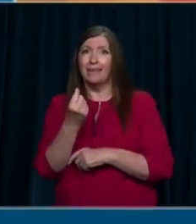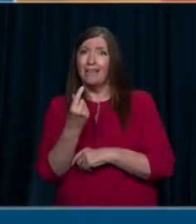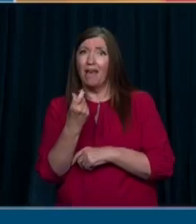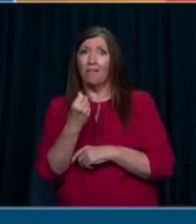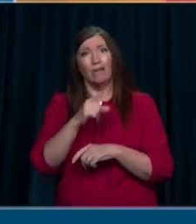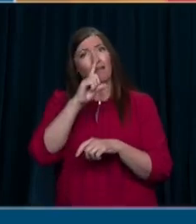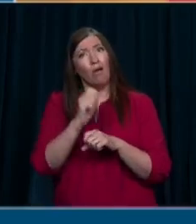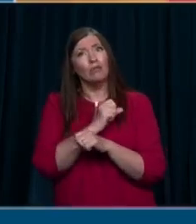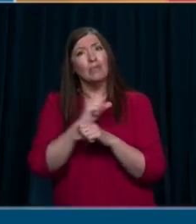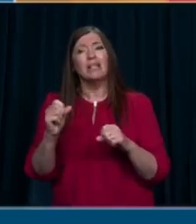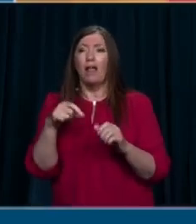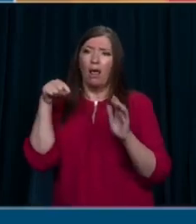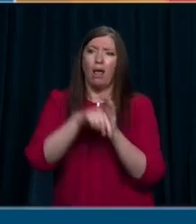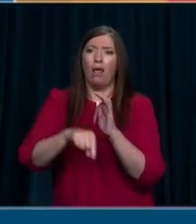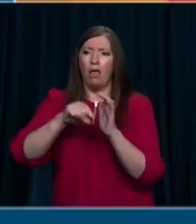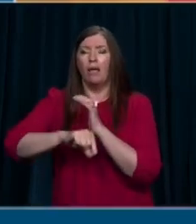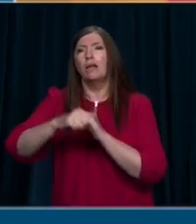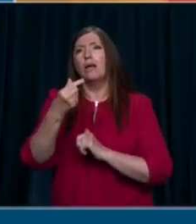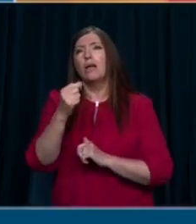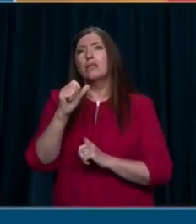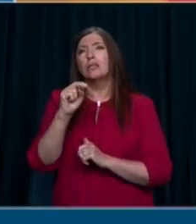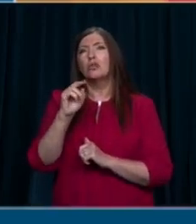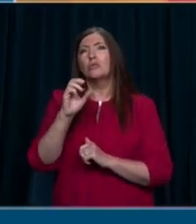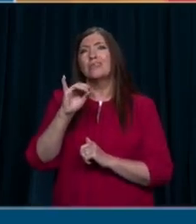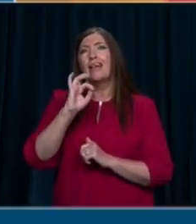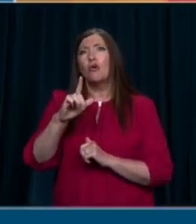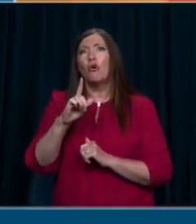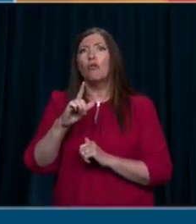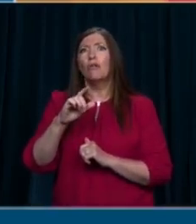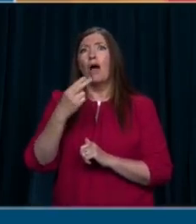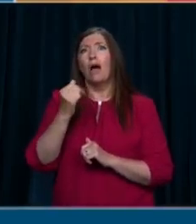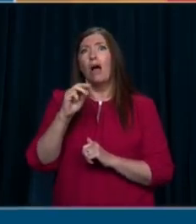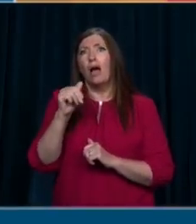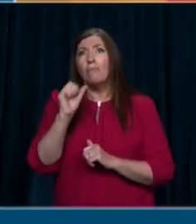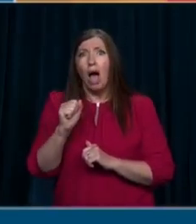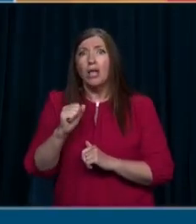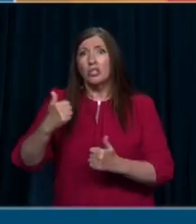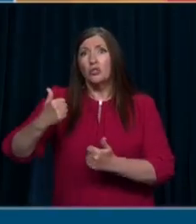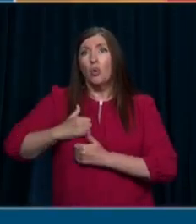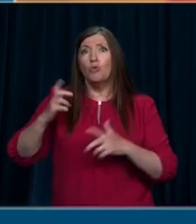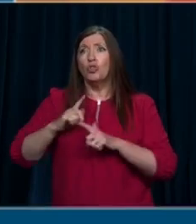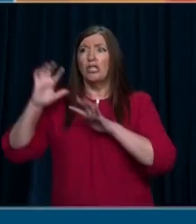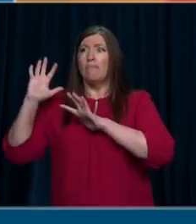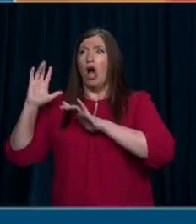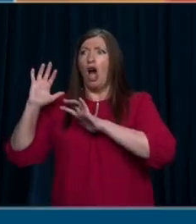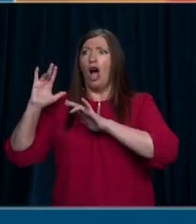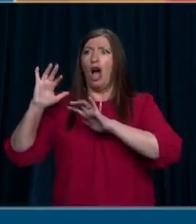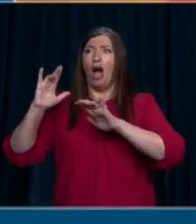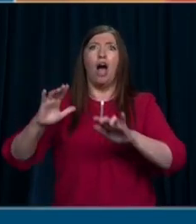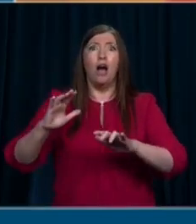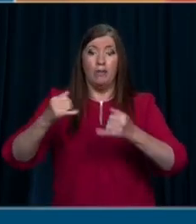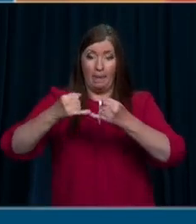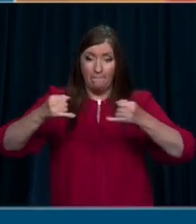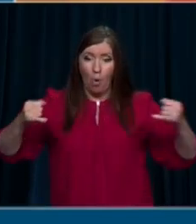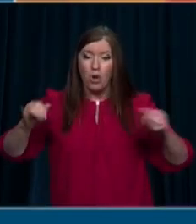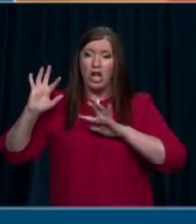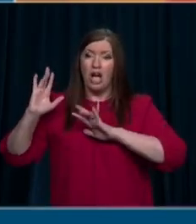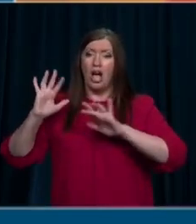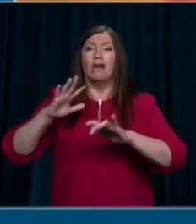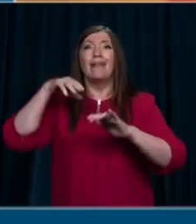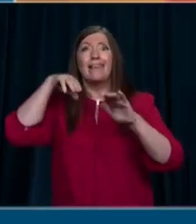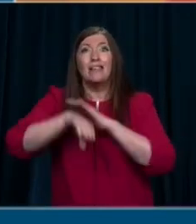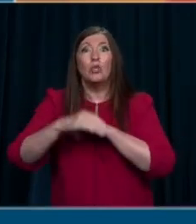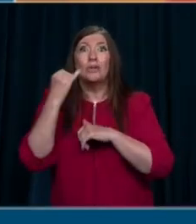ultimately, genocidal Hamas soldiers went across the border into Israel and slaughtered